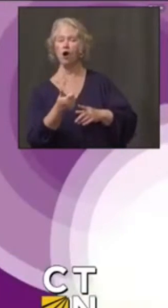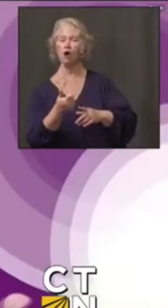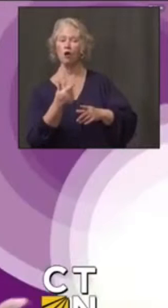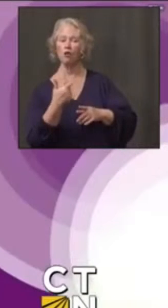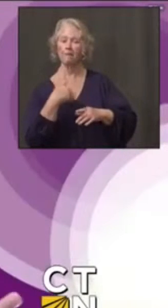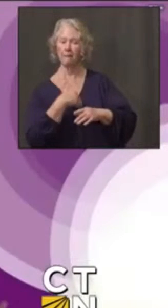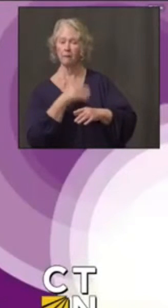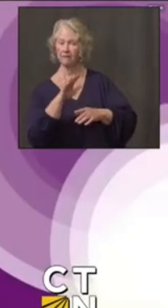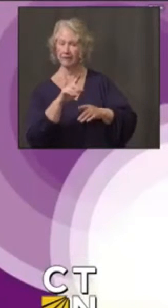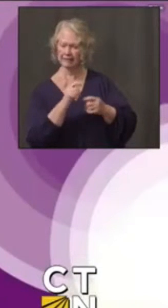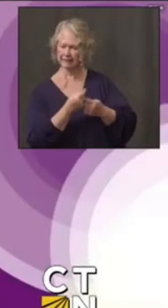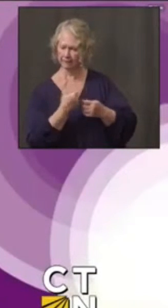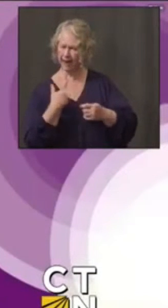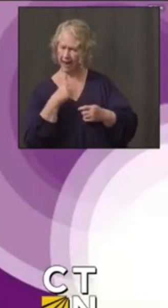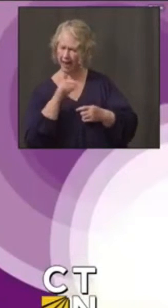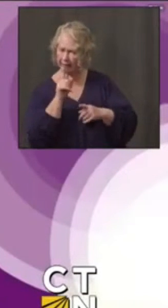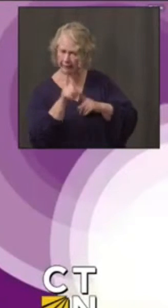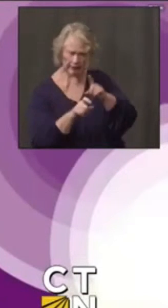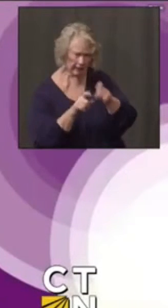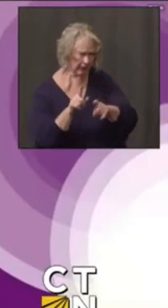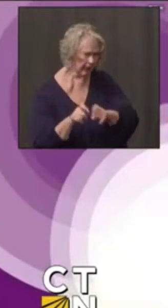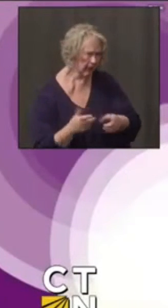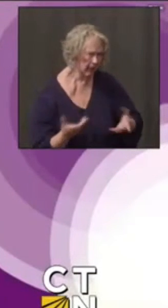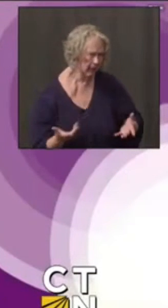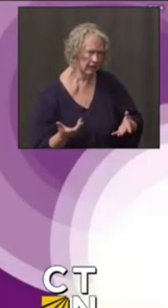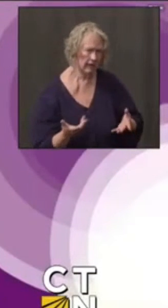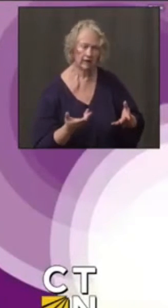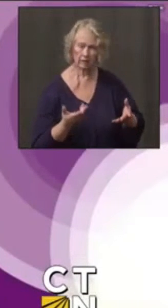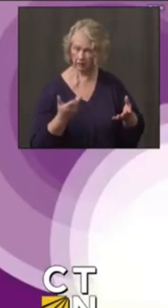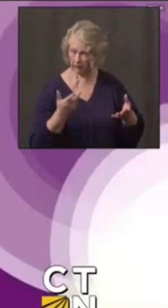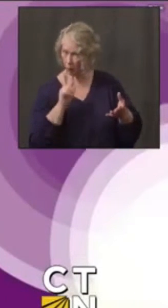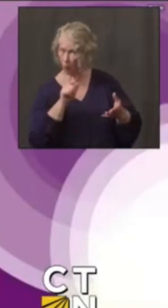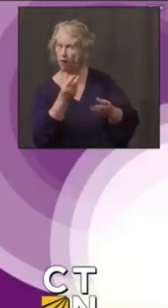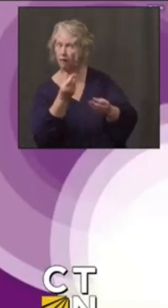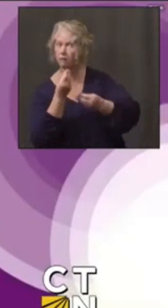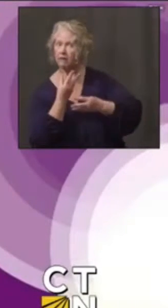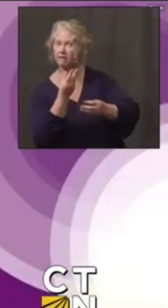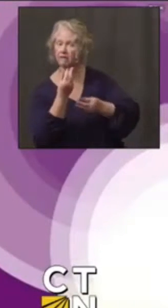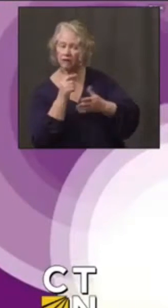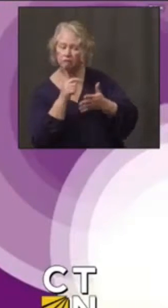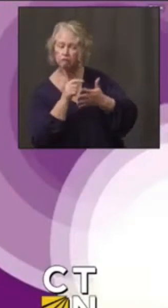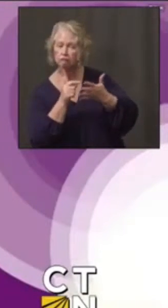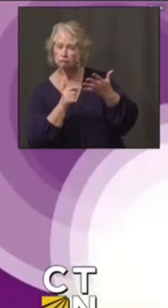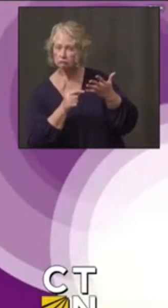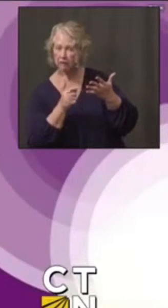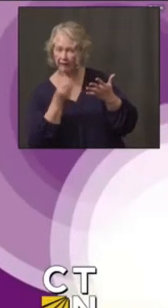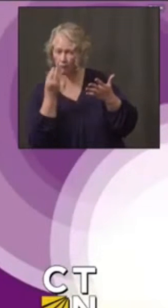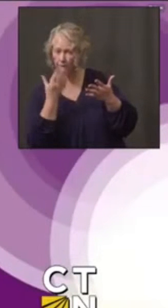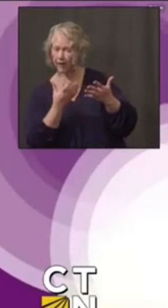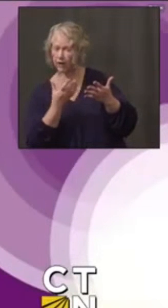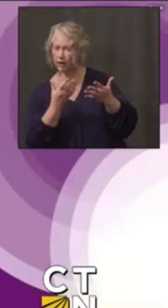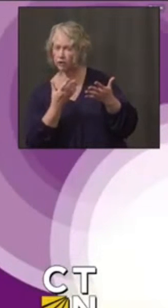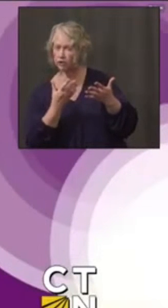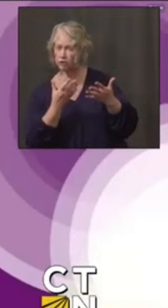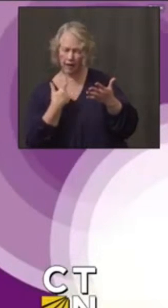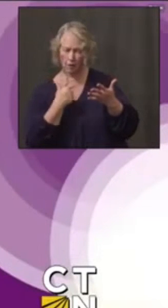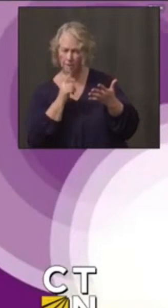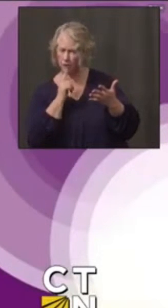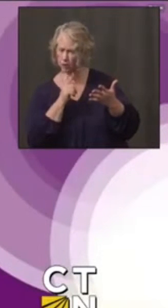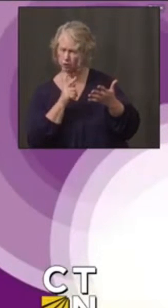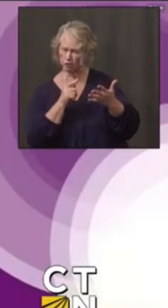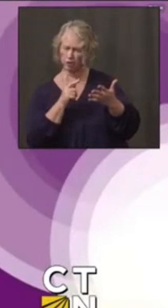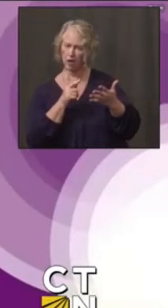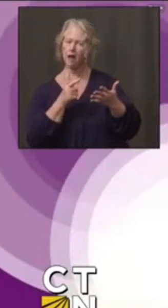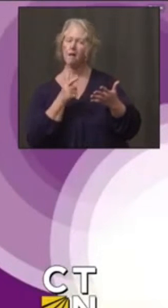was asking those very questions. I have access to a lot of the same information that you have access to. But boy, it was very comforting